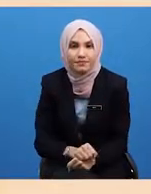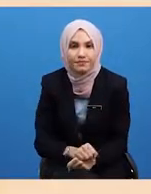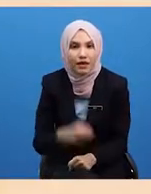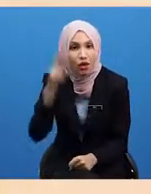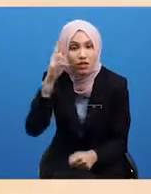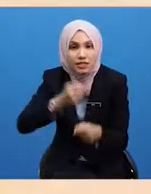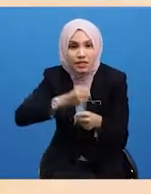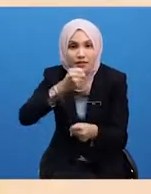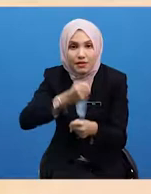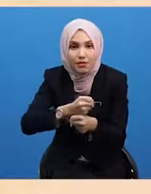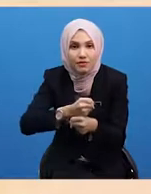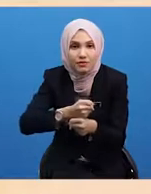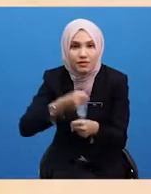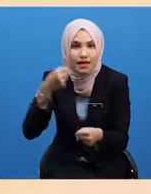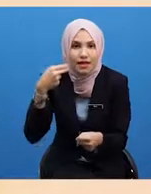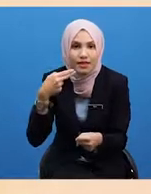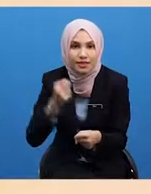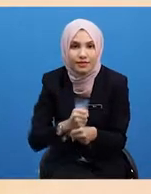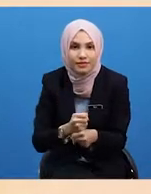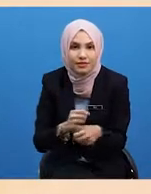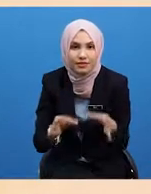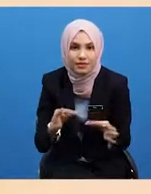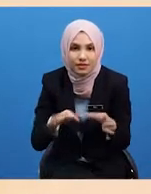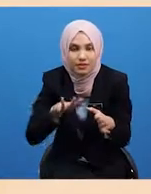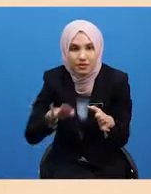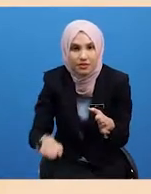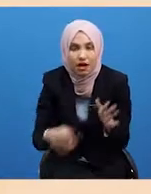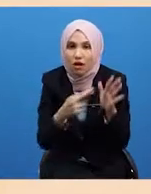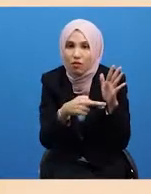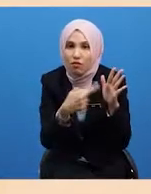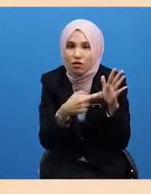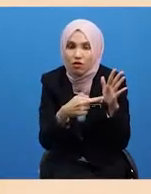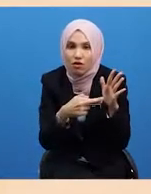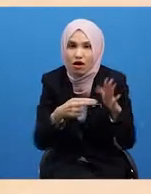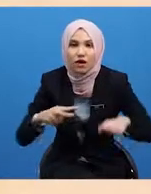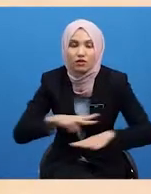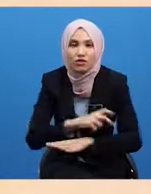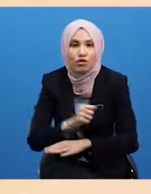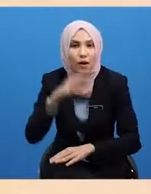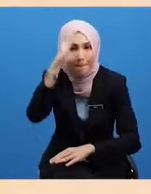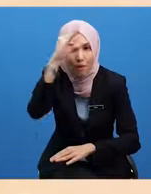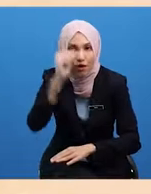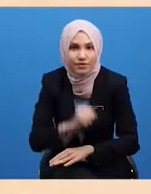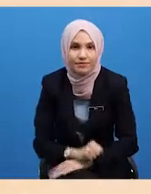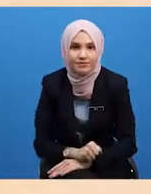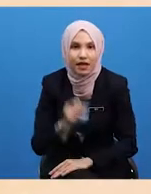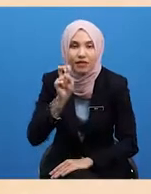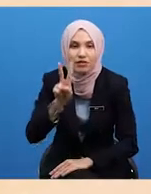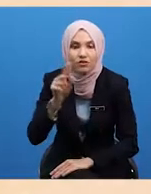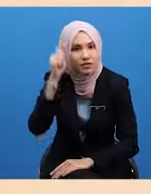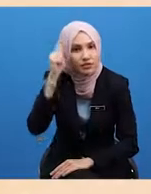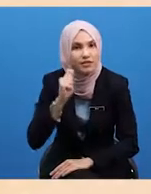Richard supports Hannah's decision and turns down the role of Doughboy. The